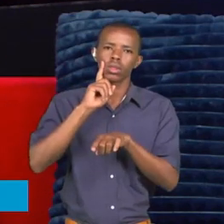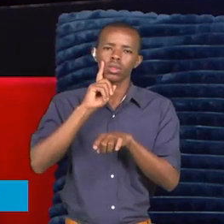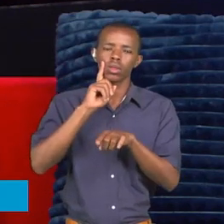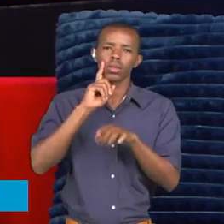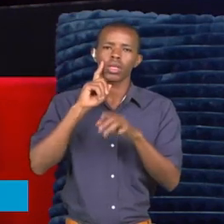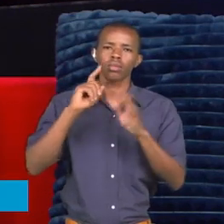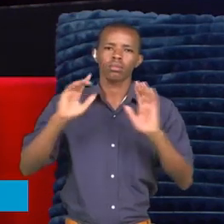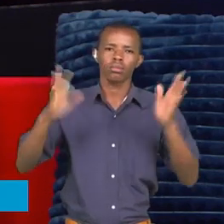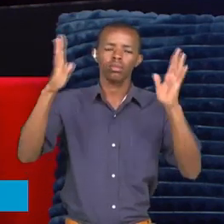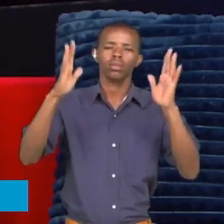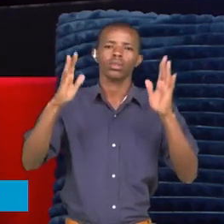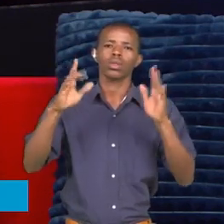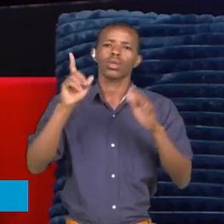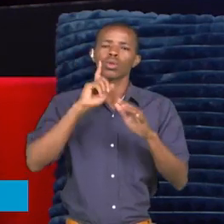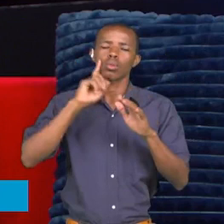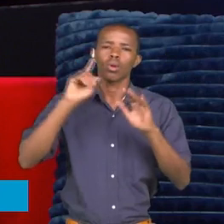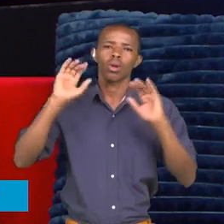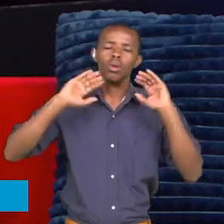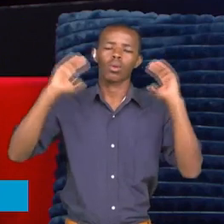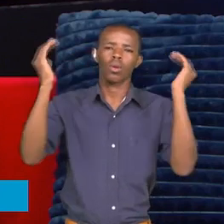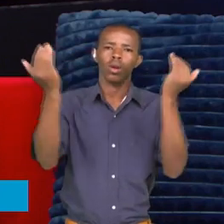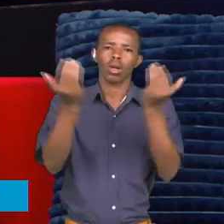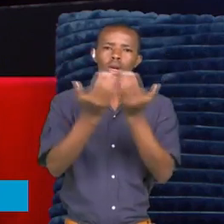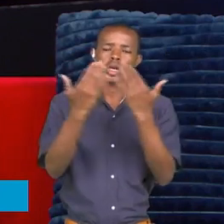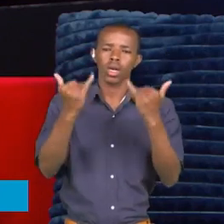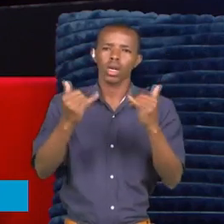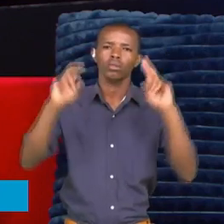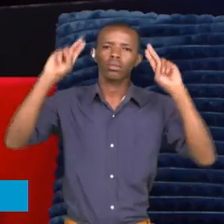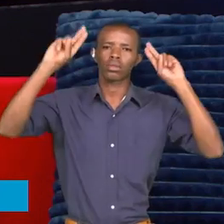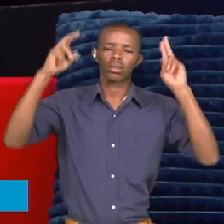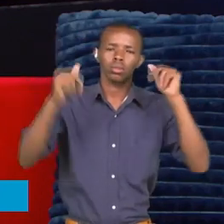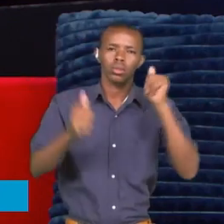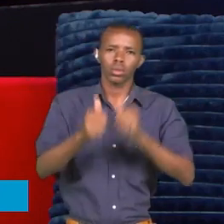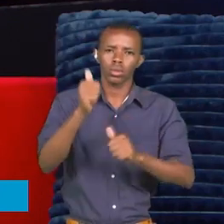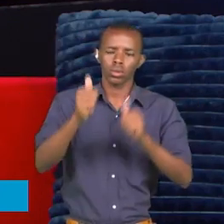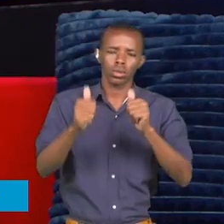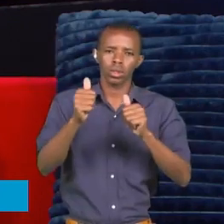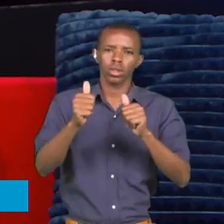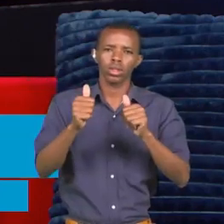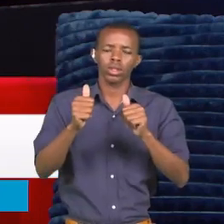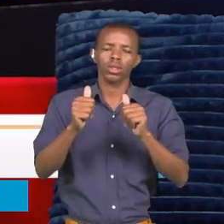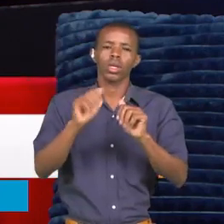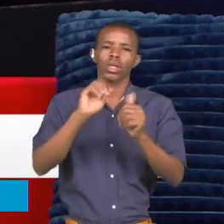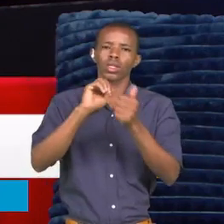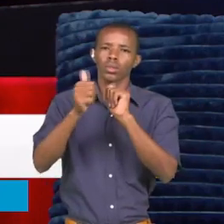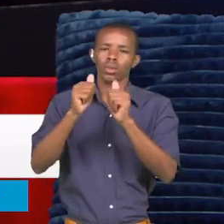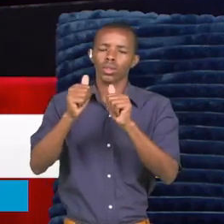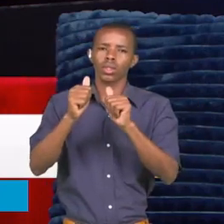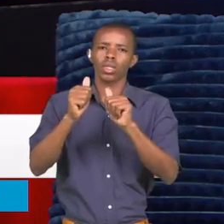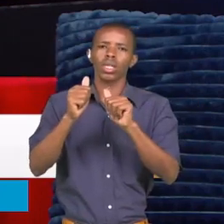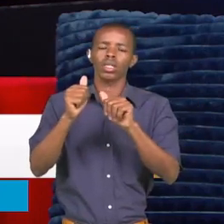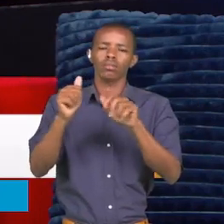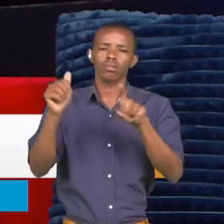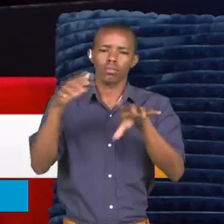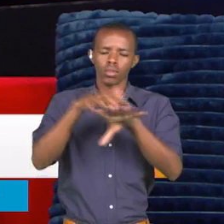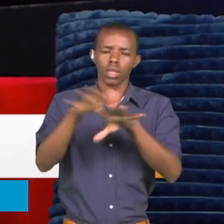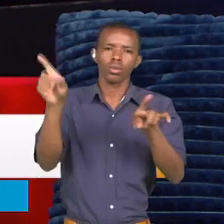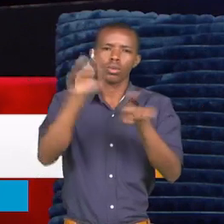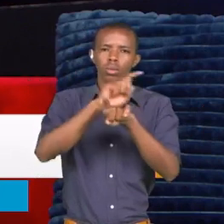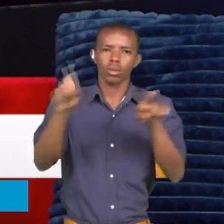marked tomorrow all over the world. And this time round, the theme is actually inclined towards sports, intellectual property, because now